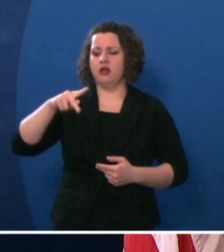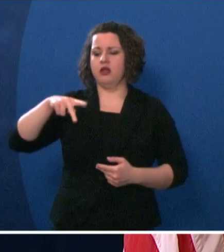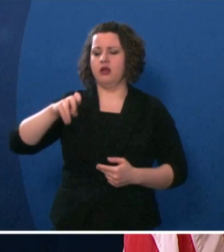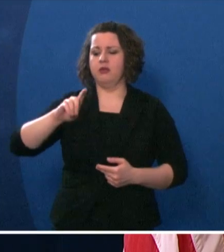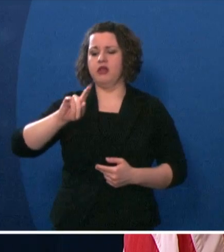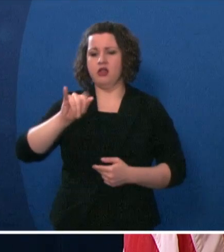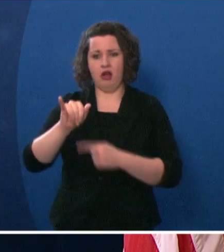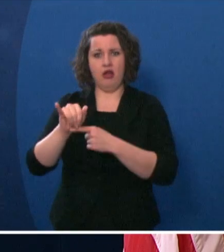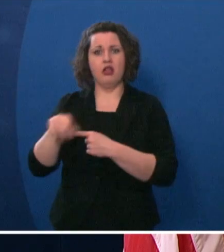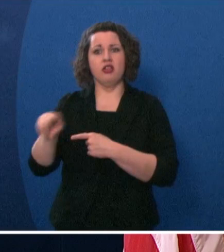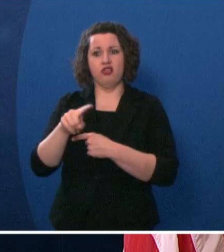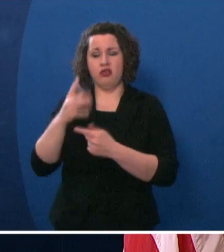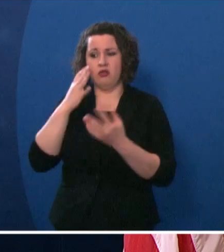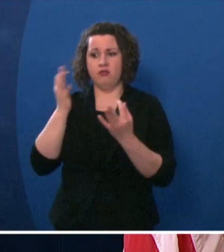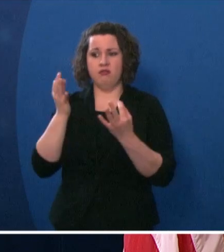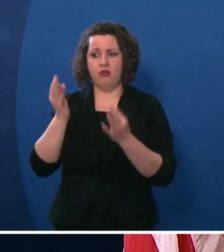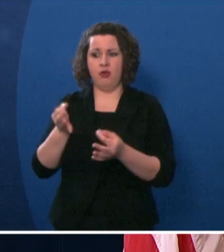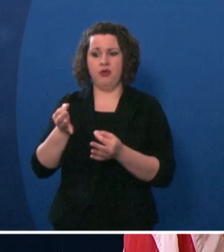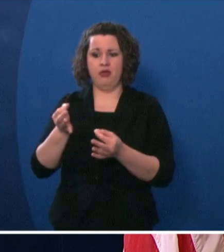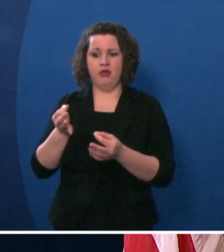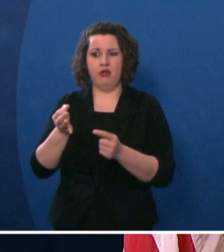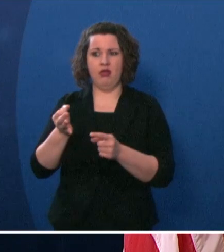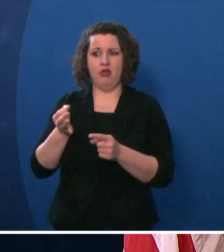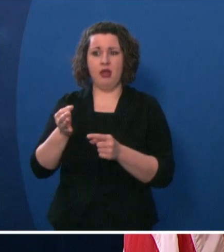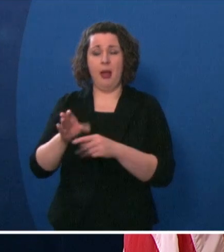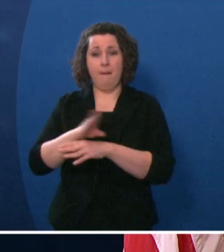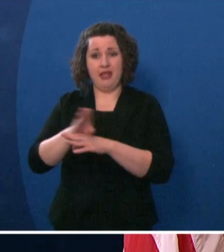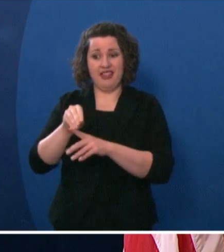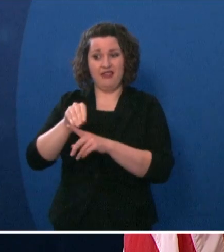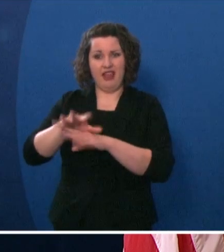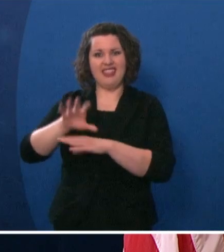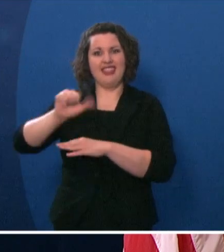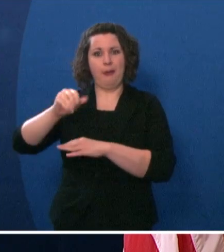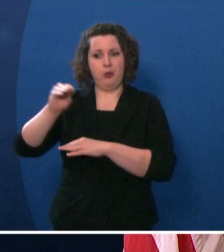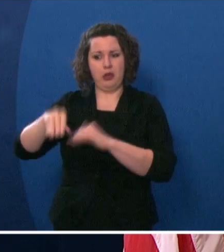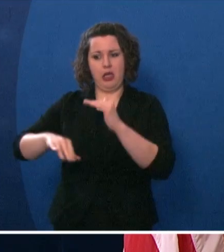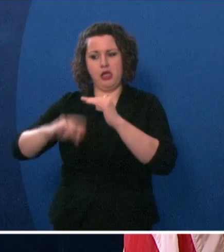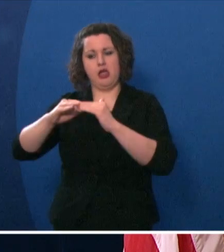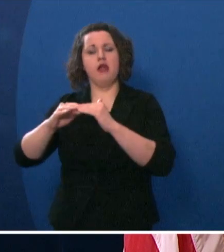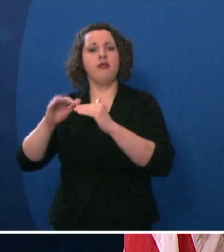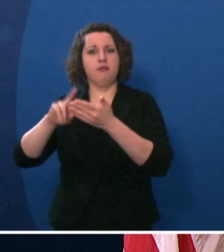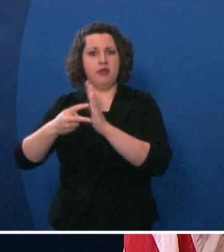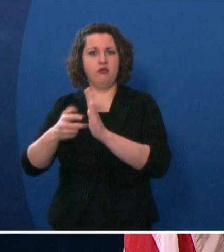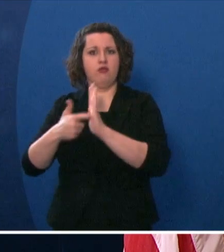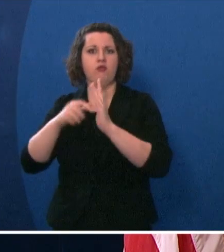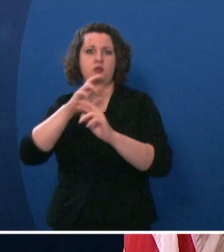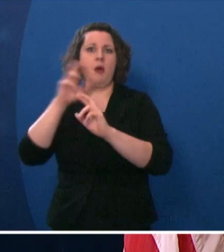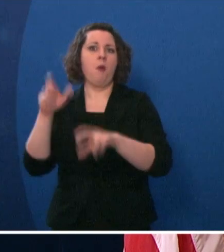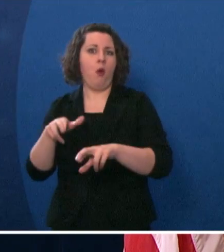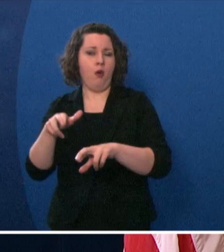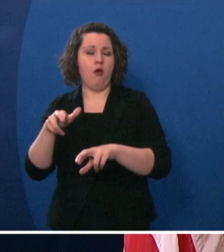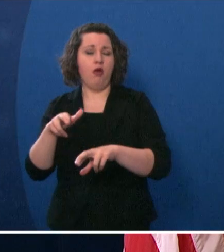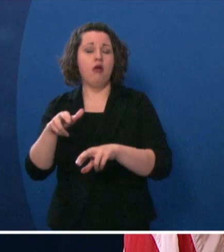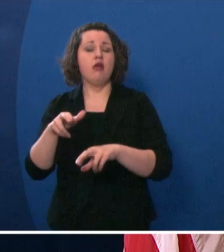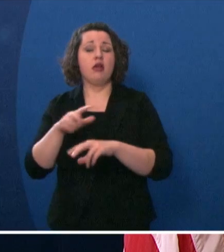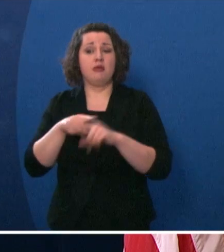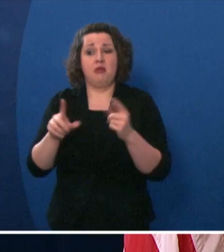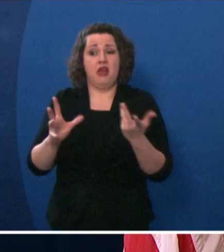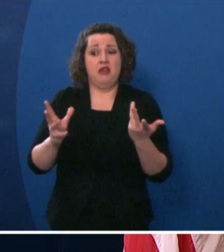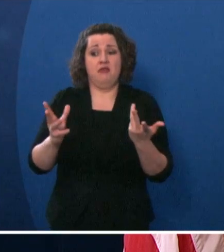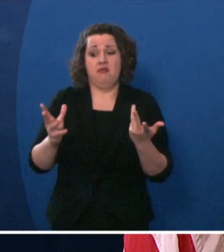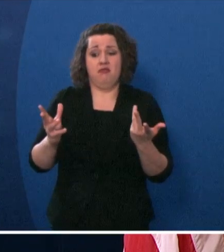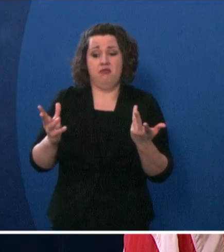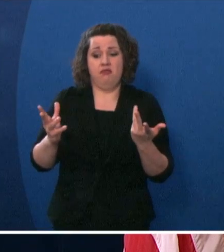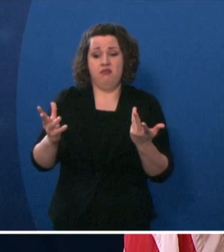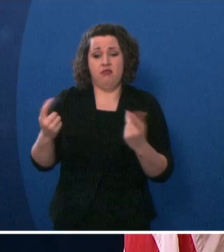Dr. Pedotti determined 10% of a business being infected as the threshold for reporting that information. But it's so far in